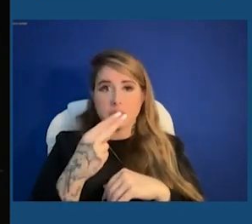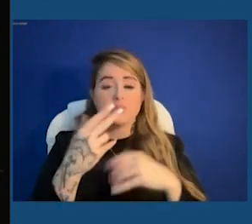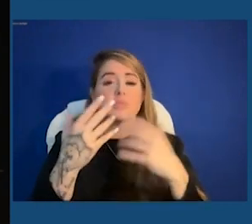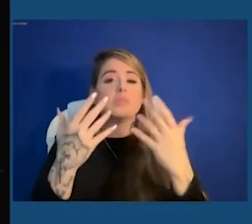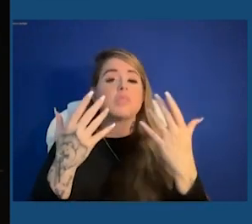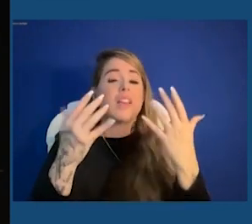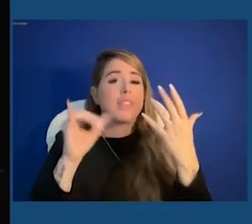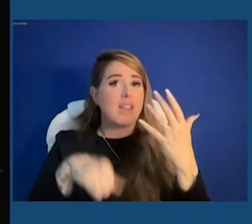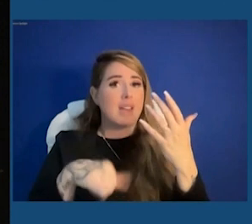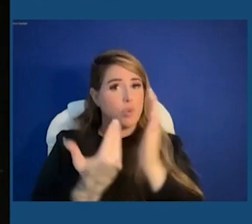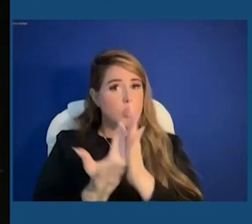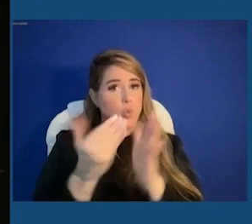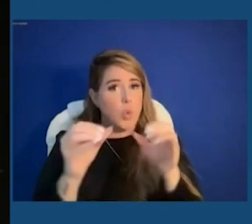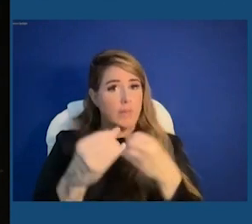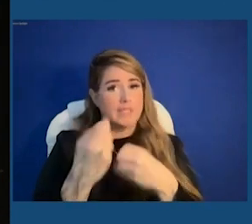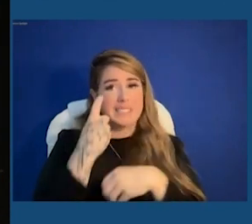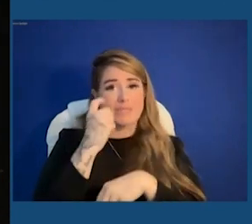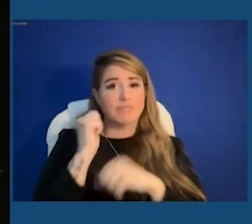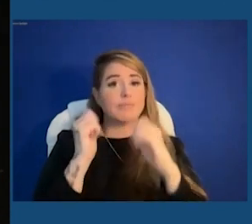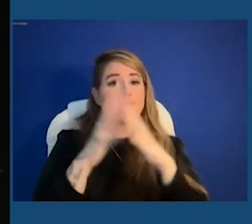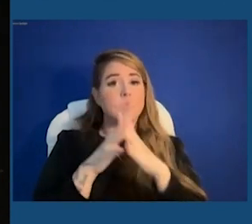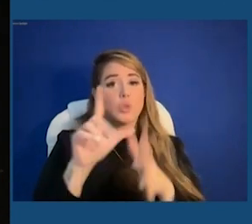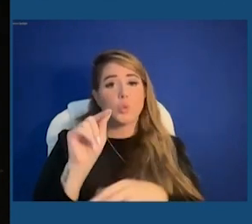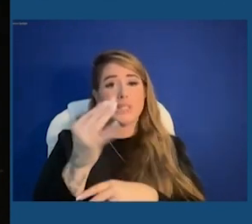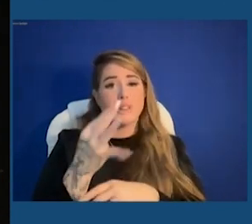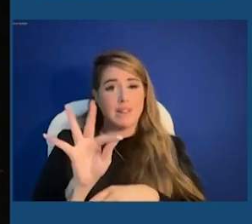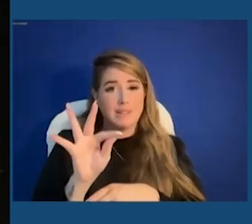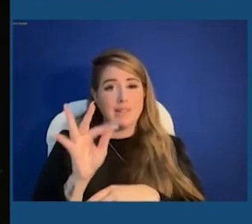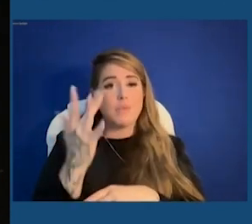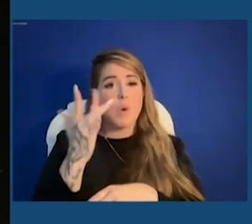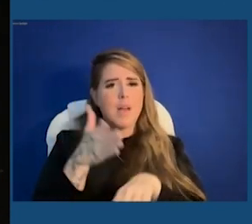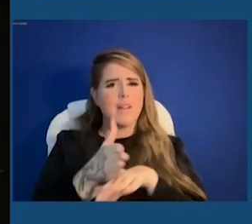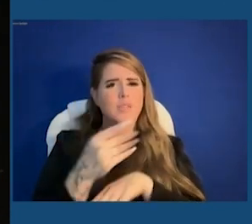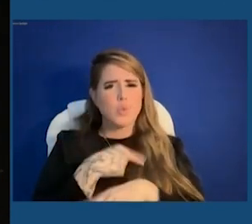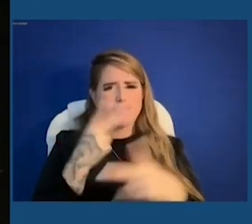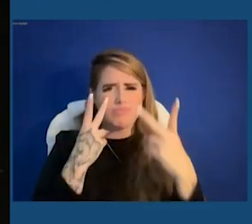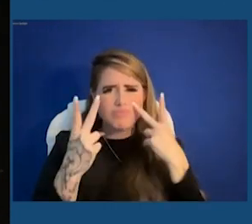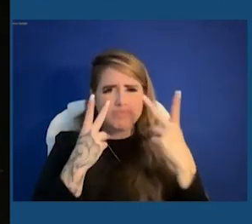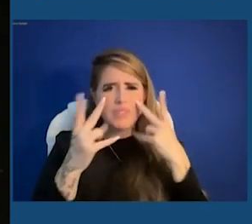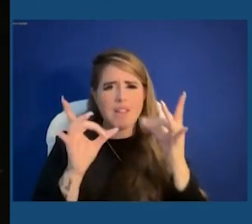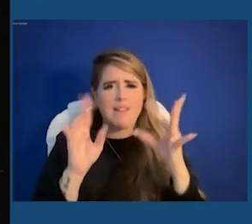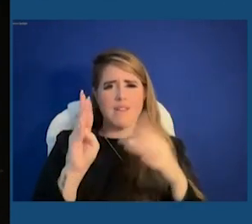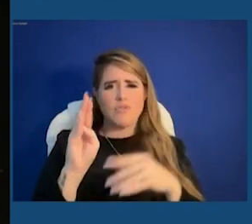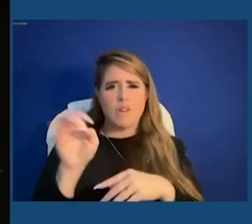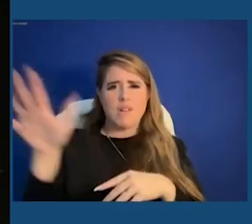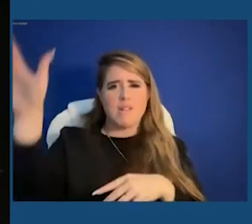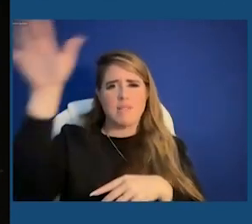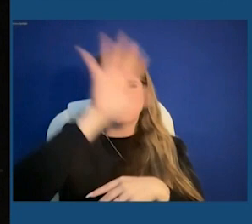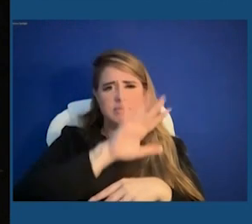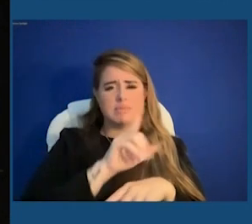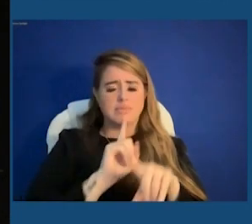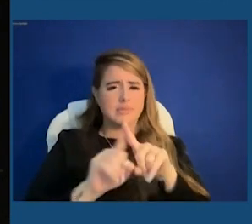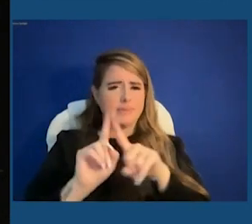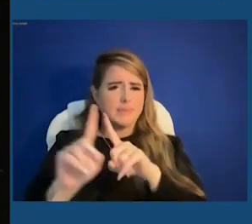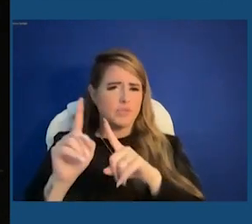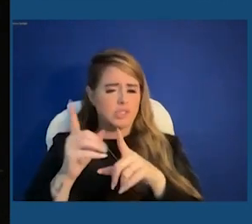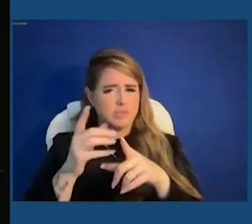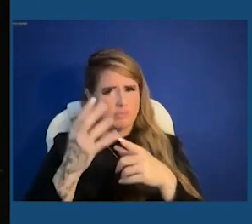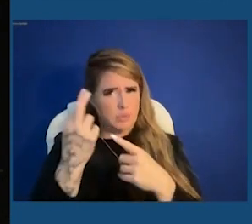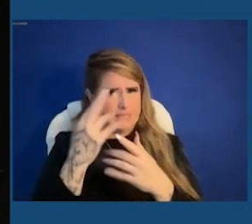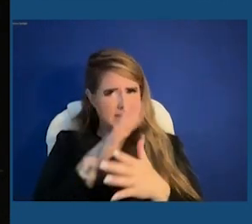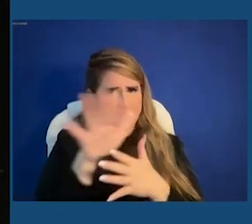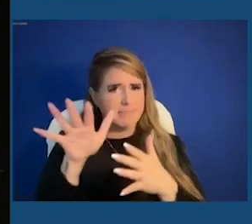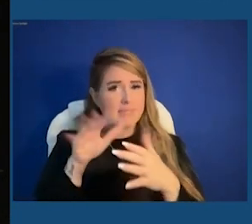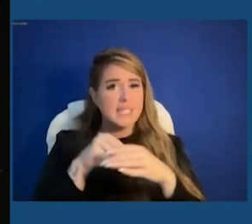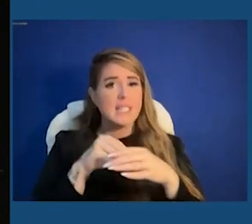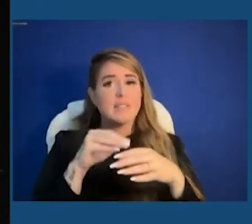came about in 2019 after we saw hate crimes across all categories rise in this country, but also in this